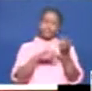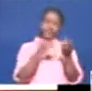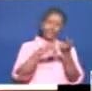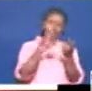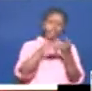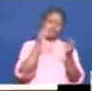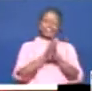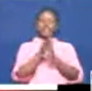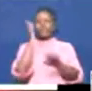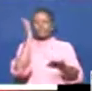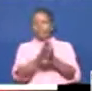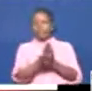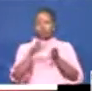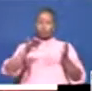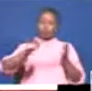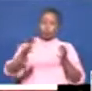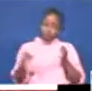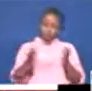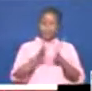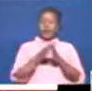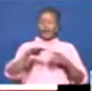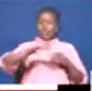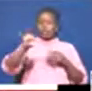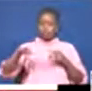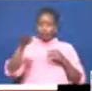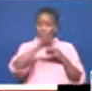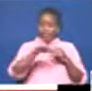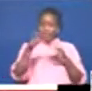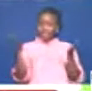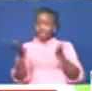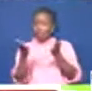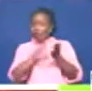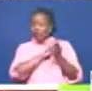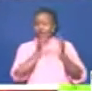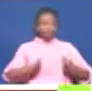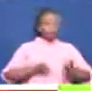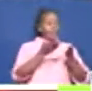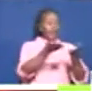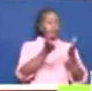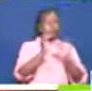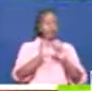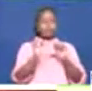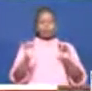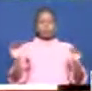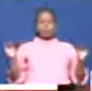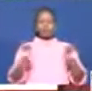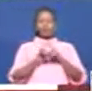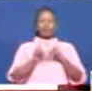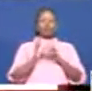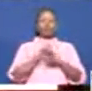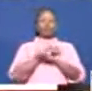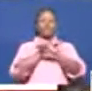counties and the tallying and verification at the constituencies where no commissioner is present? They also defended themselves against